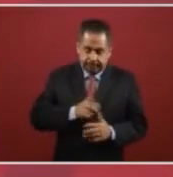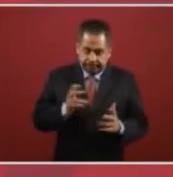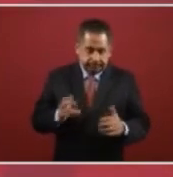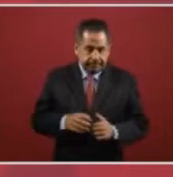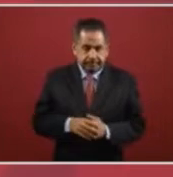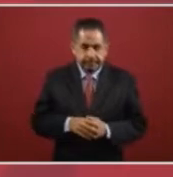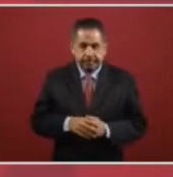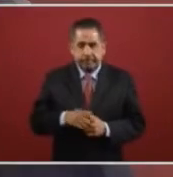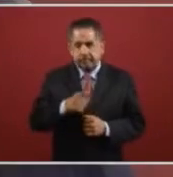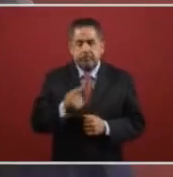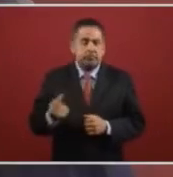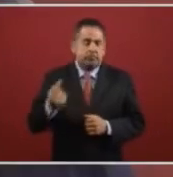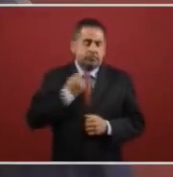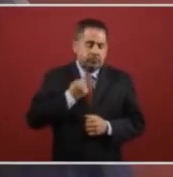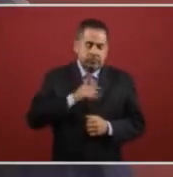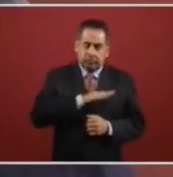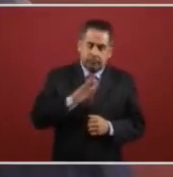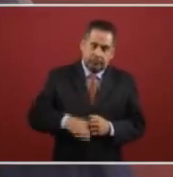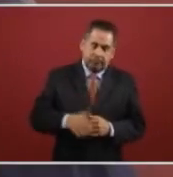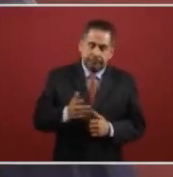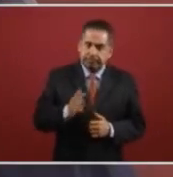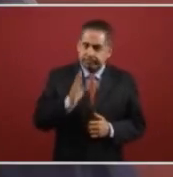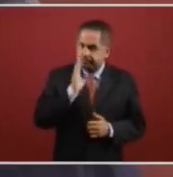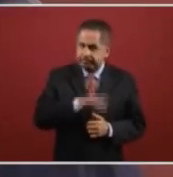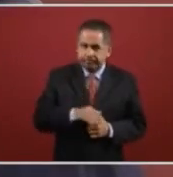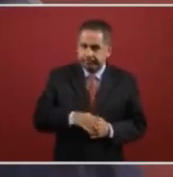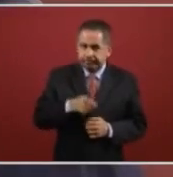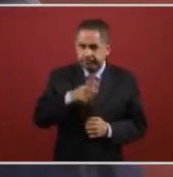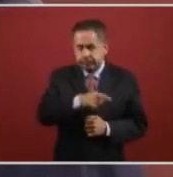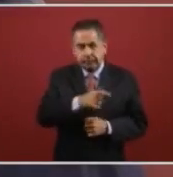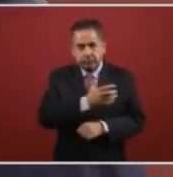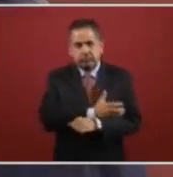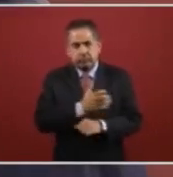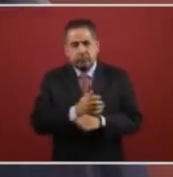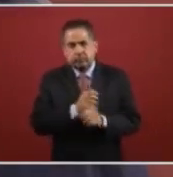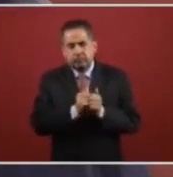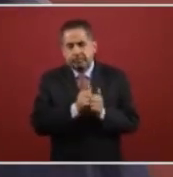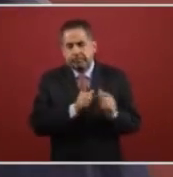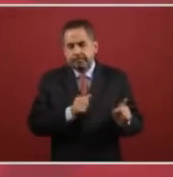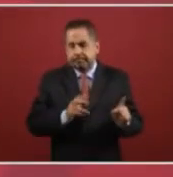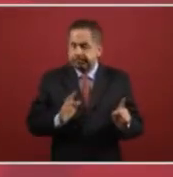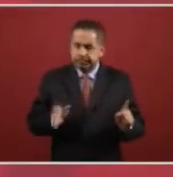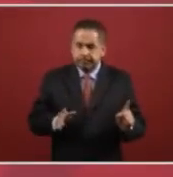And it's very lamentable, the assassination of this